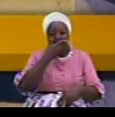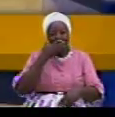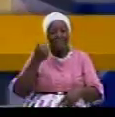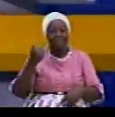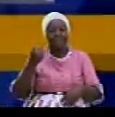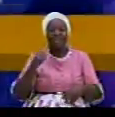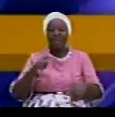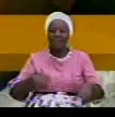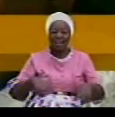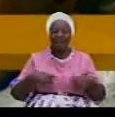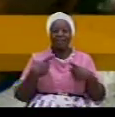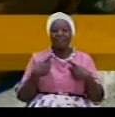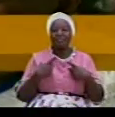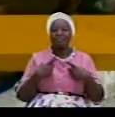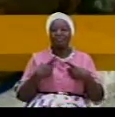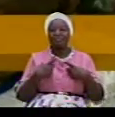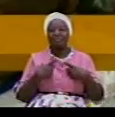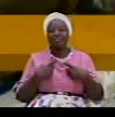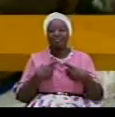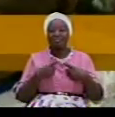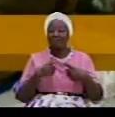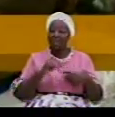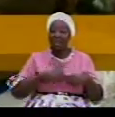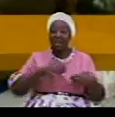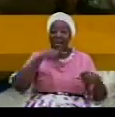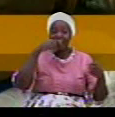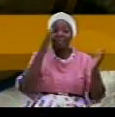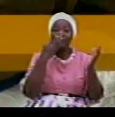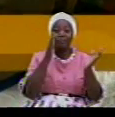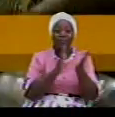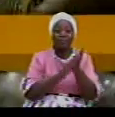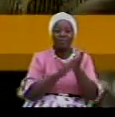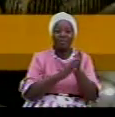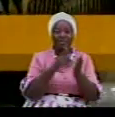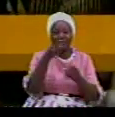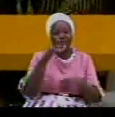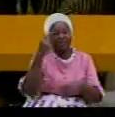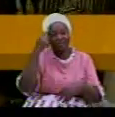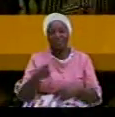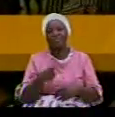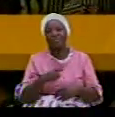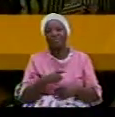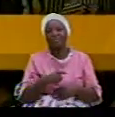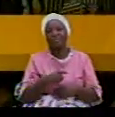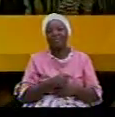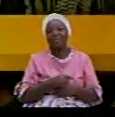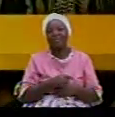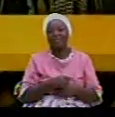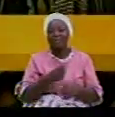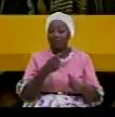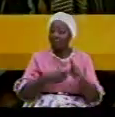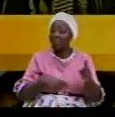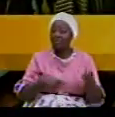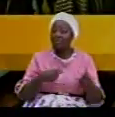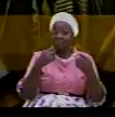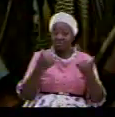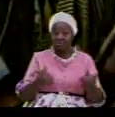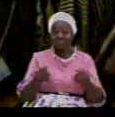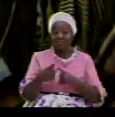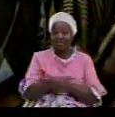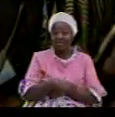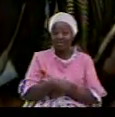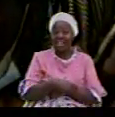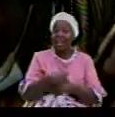praise God for you. I said I'm praising God for you. From today, as you